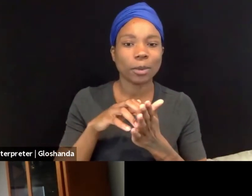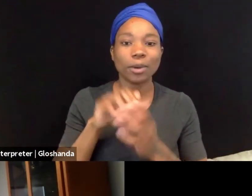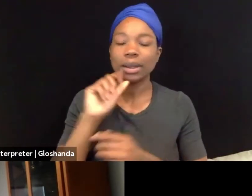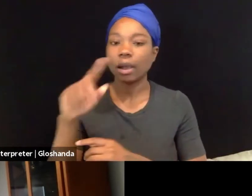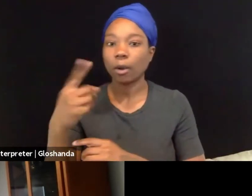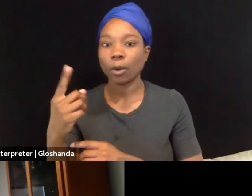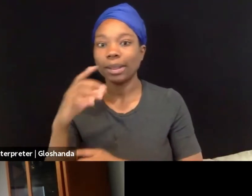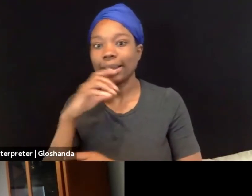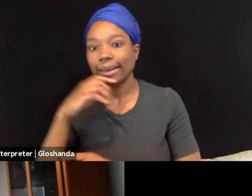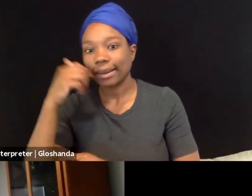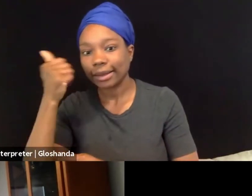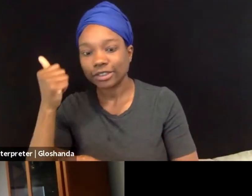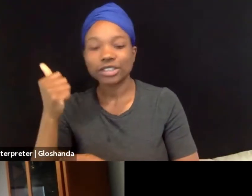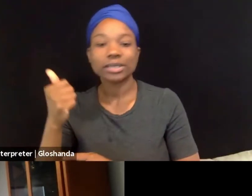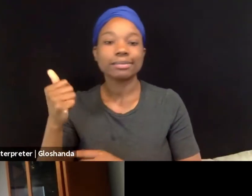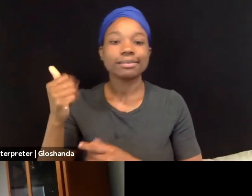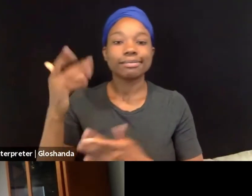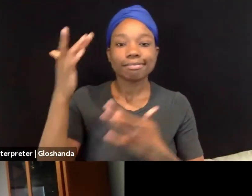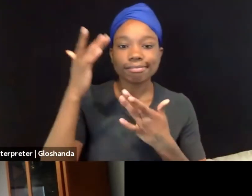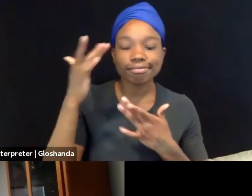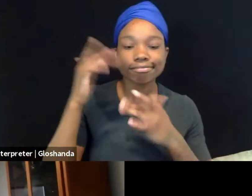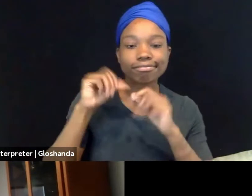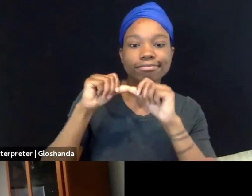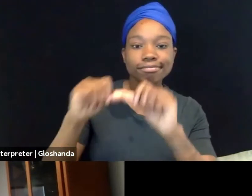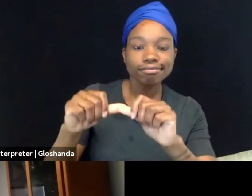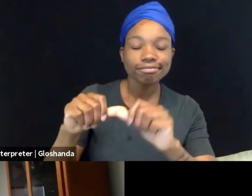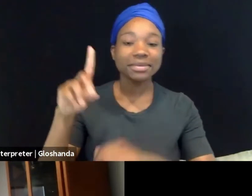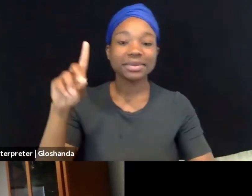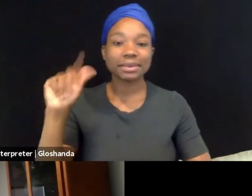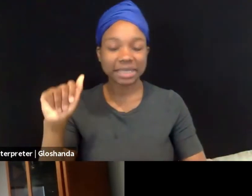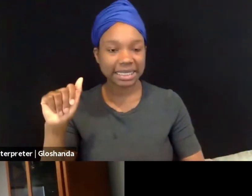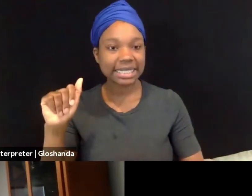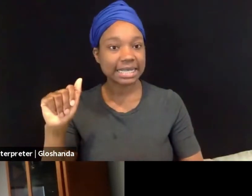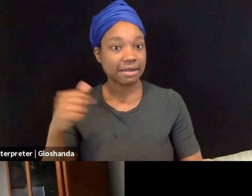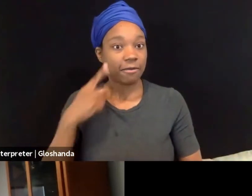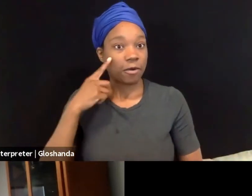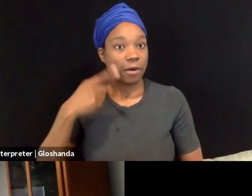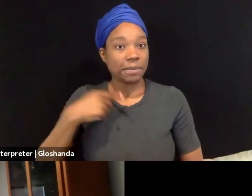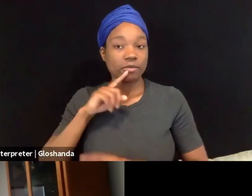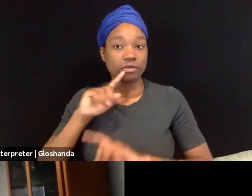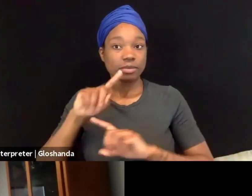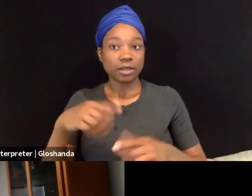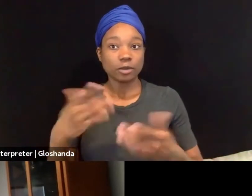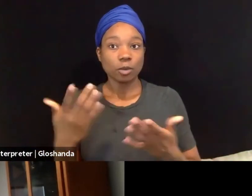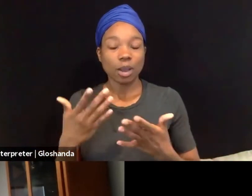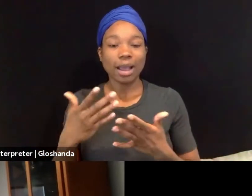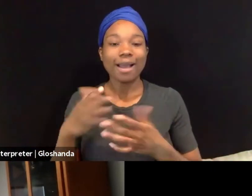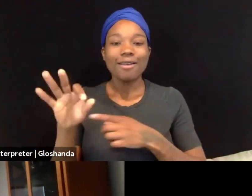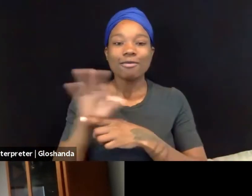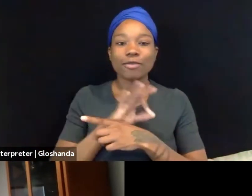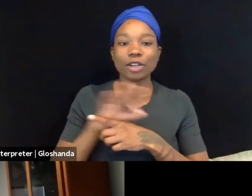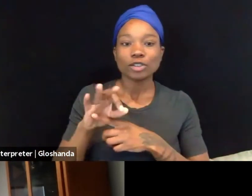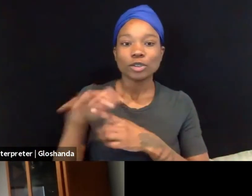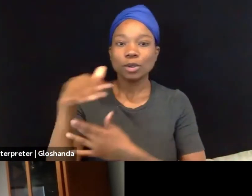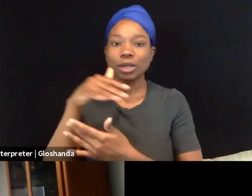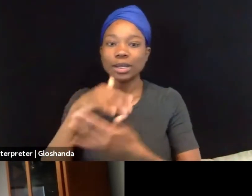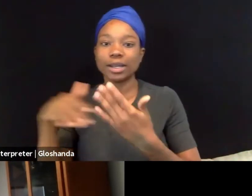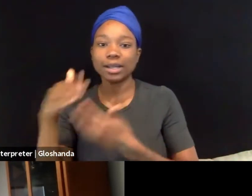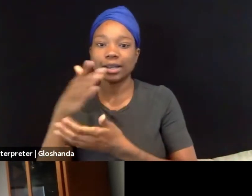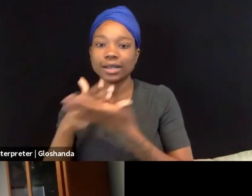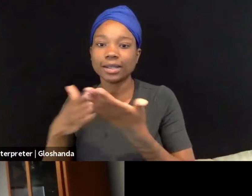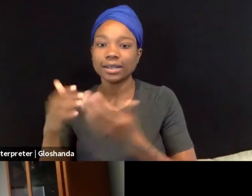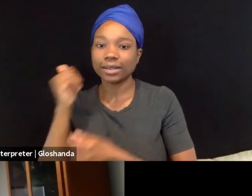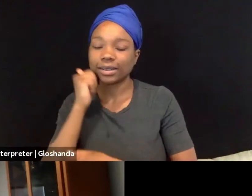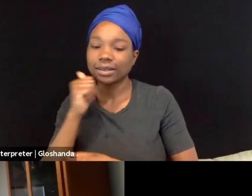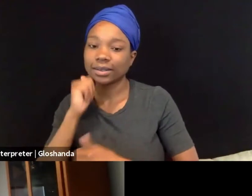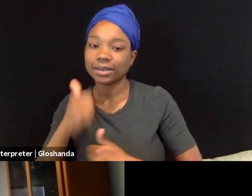diseases and disabilities? And to me, it's the functional and social aspects of everyday life. It's